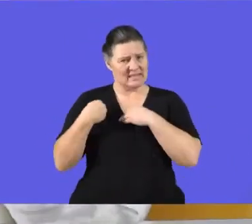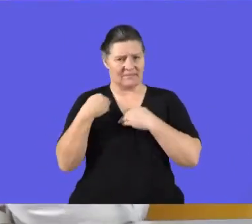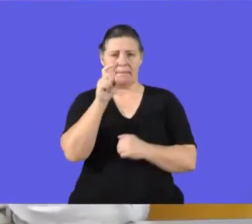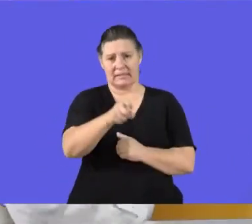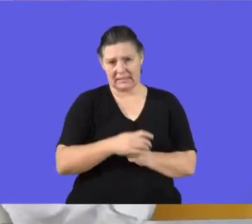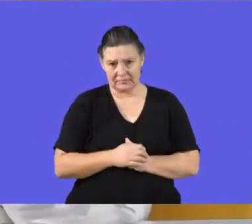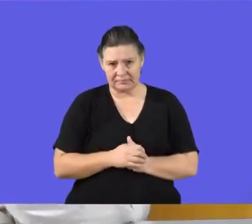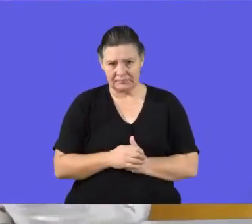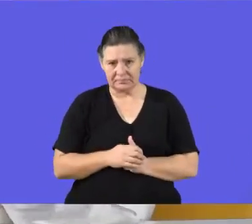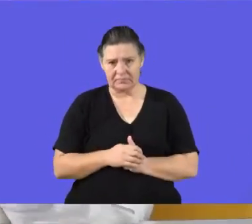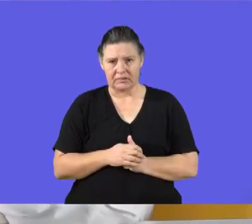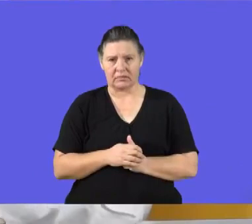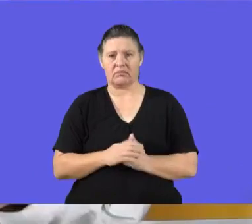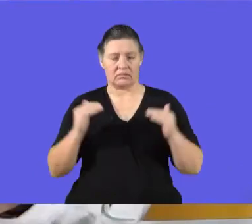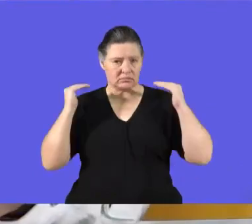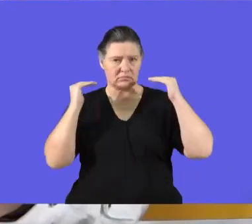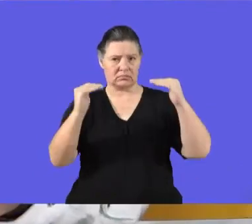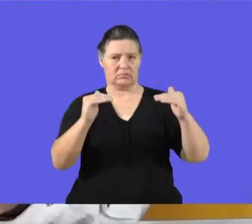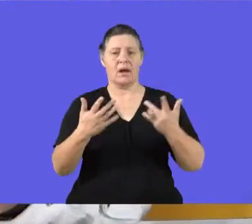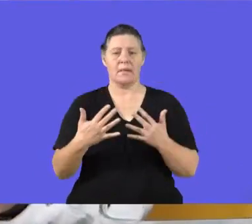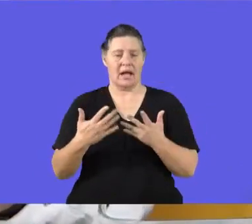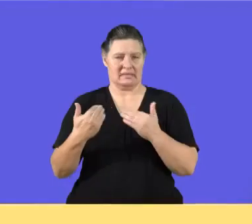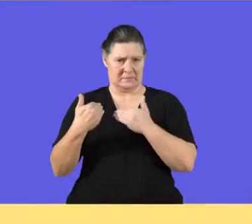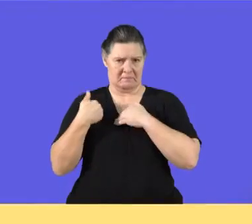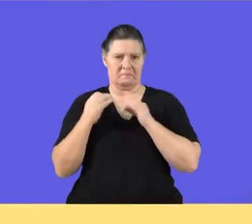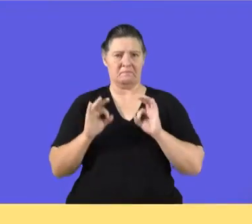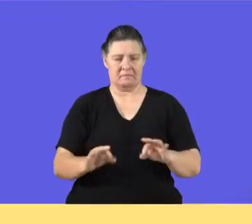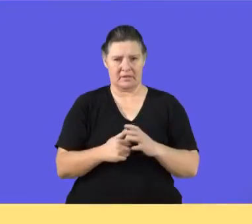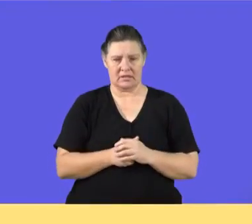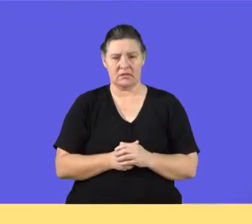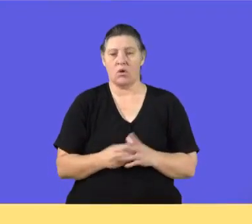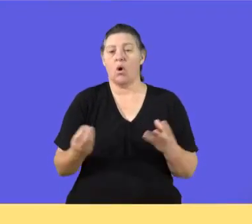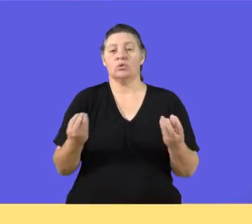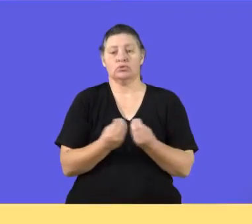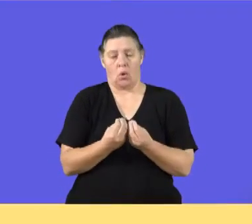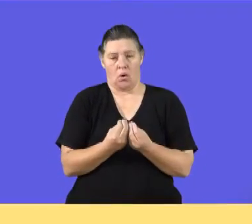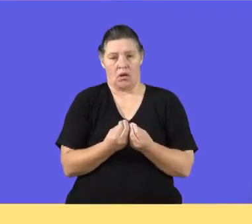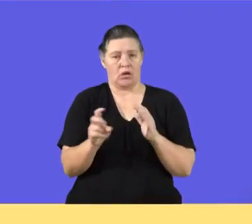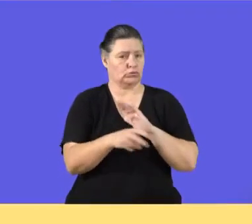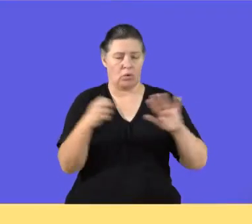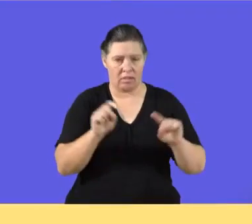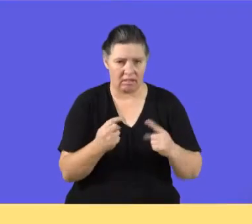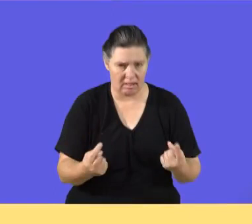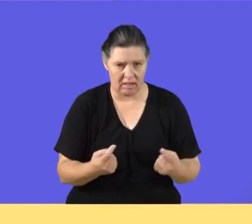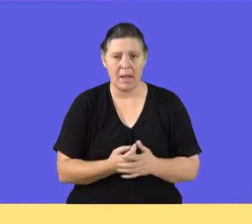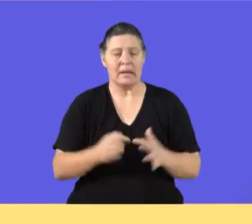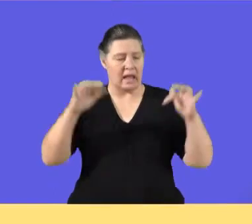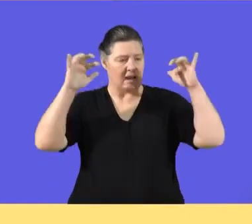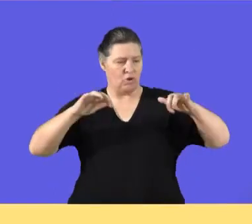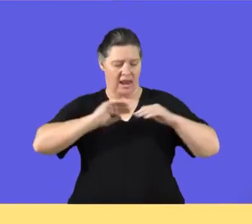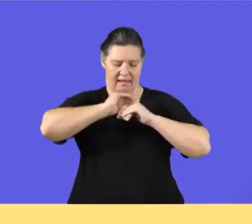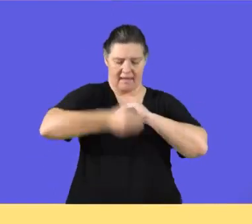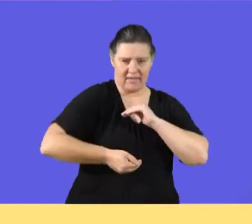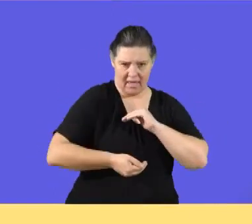place must be safe. As you can see here in the picture, the place is secure. So our stock will